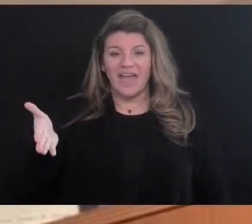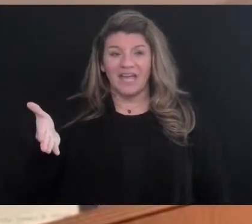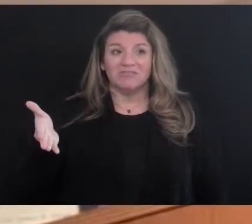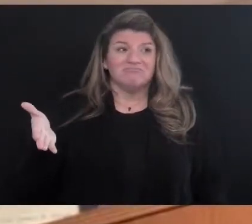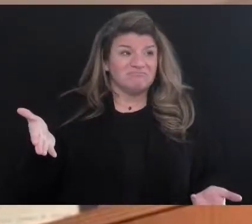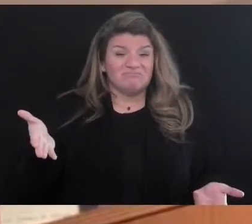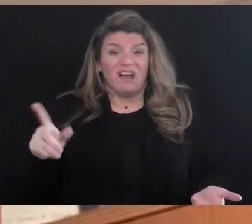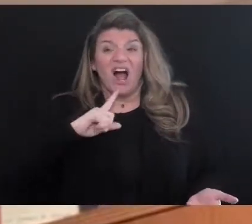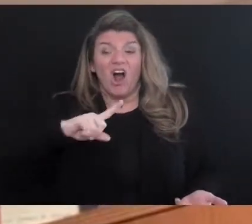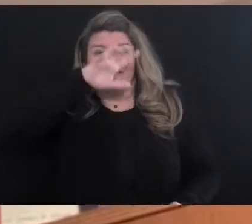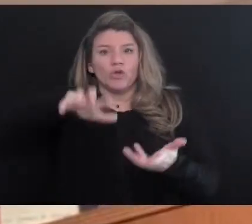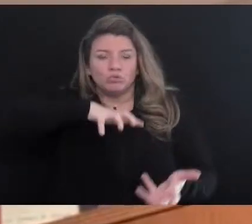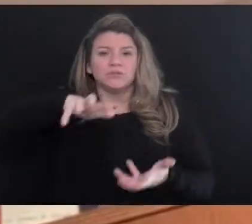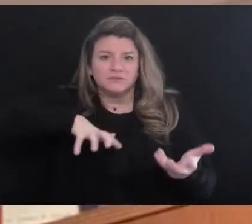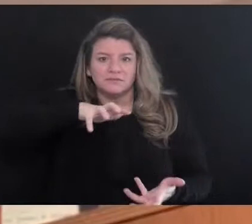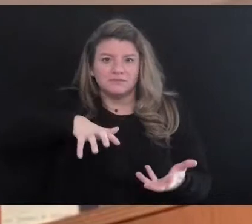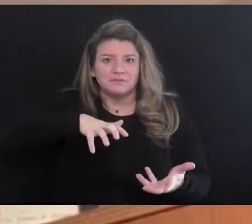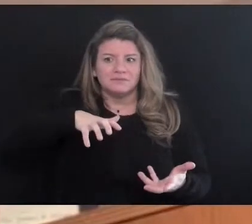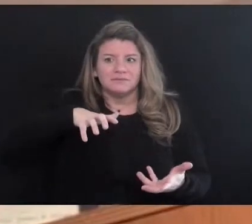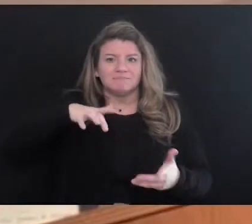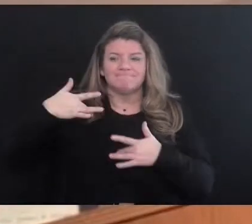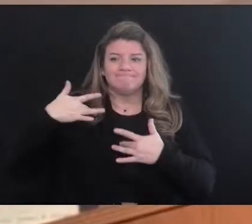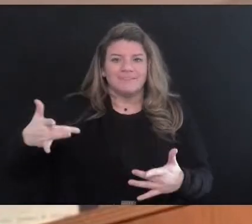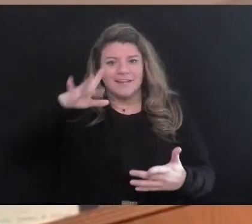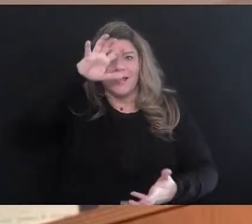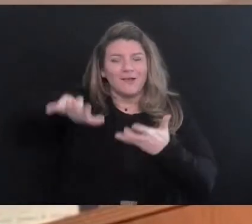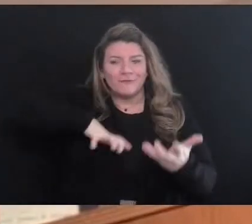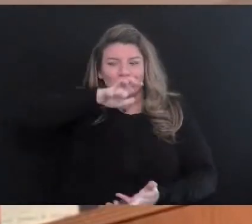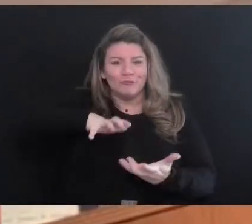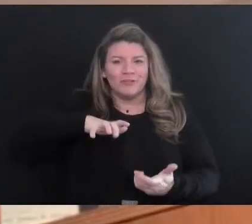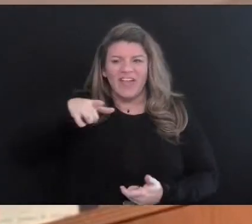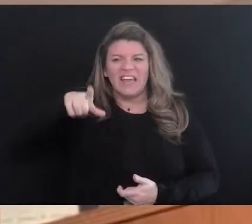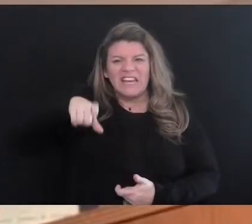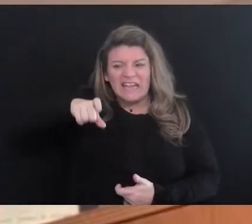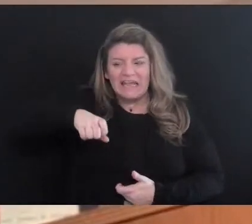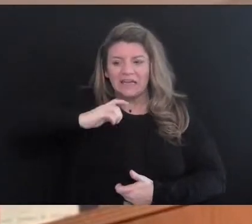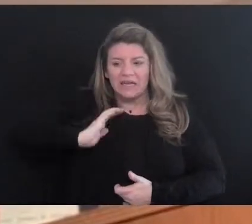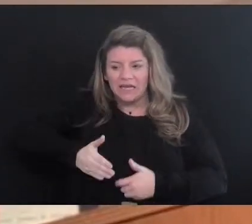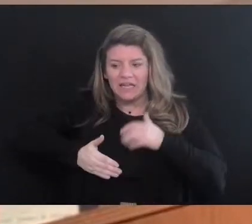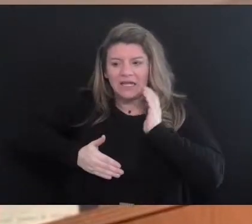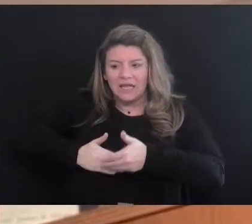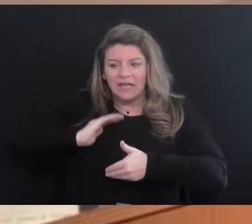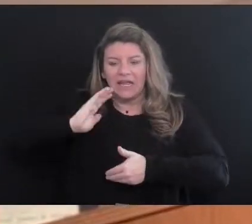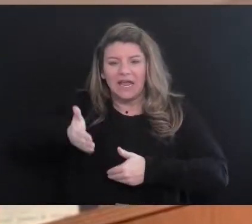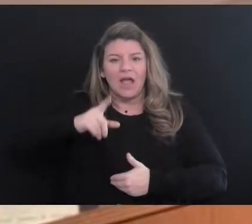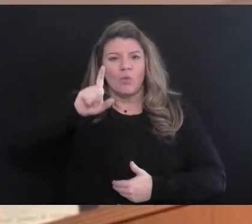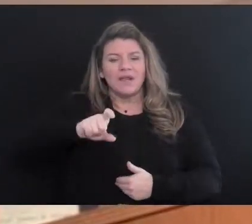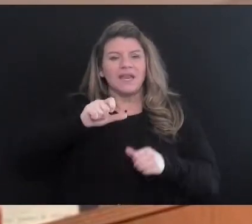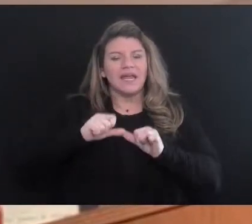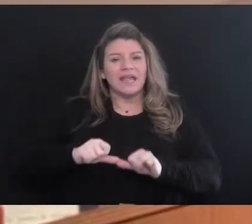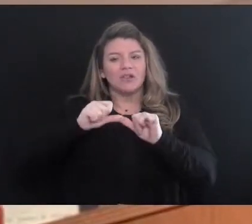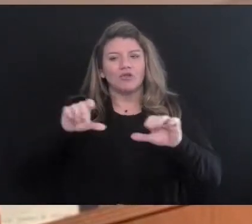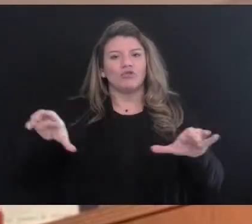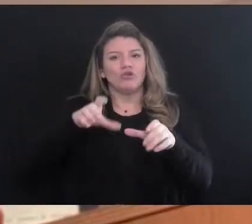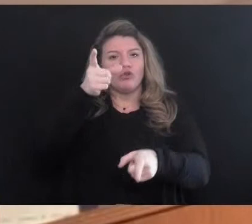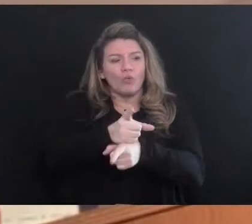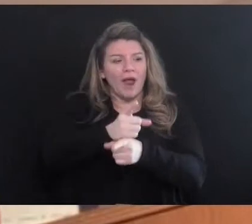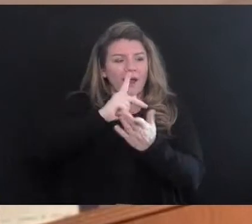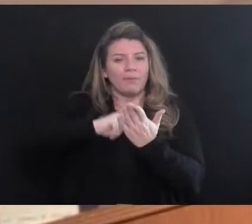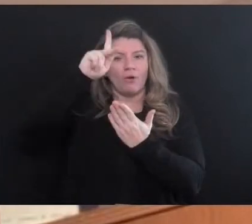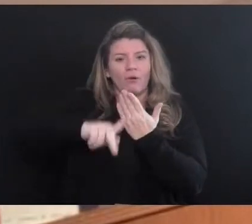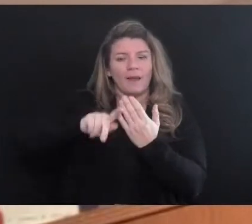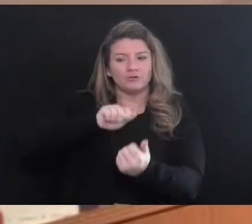confused and have been confused about what they need to do, and we continue to try to do programs to address that.